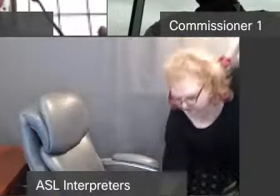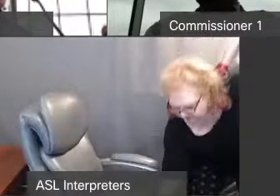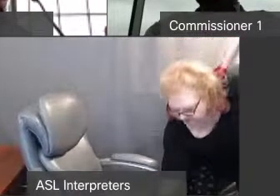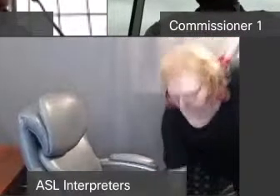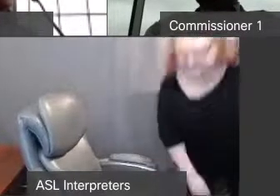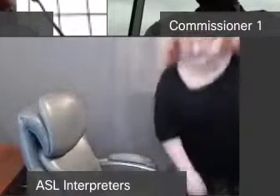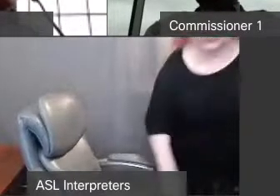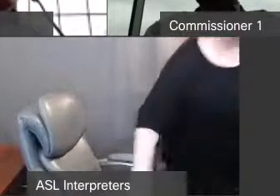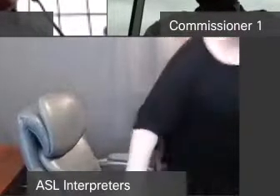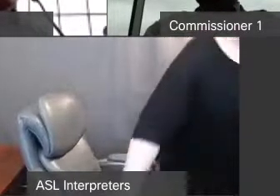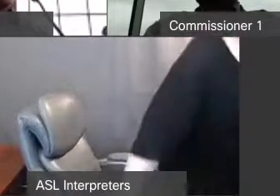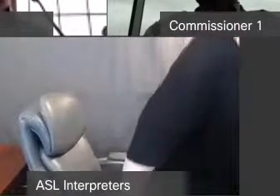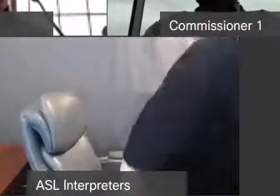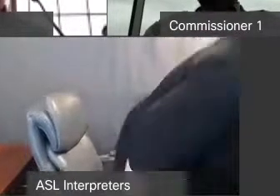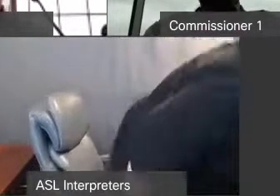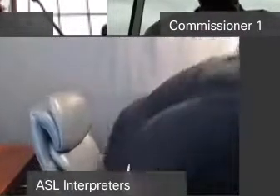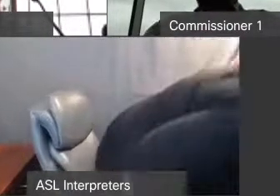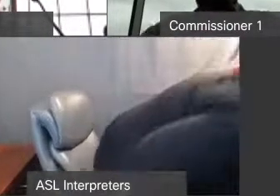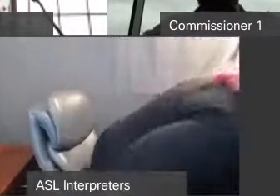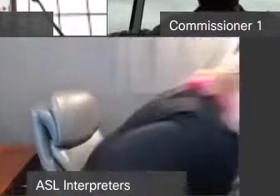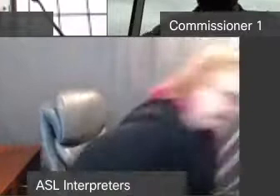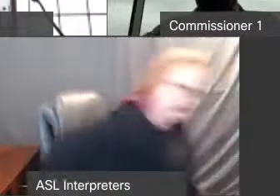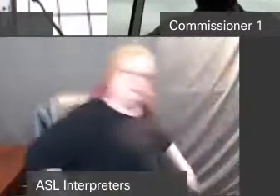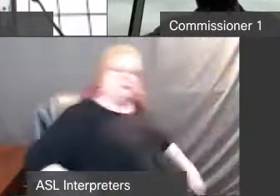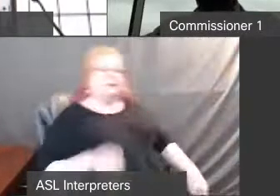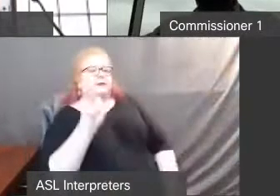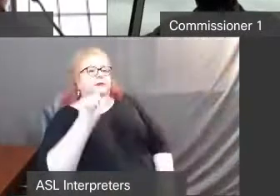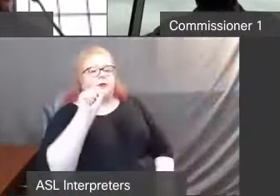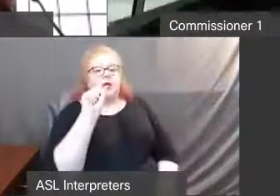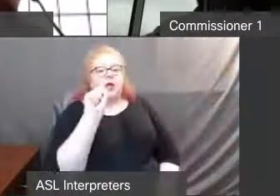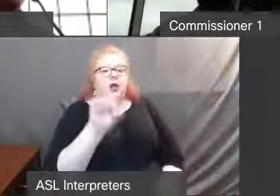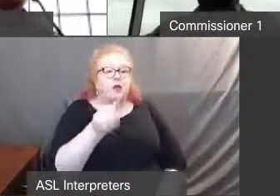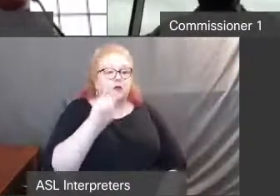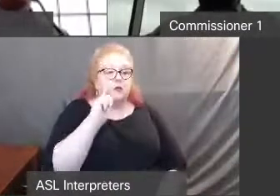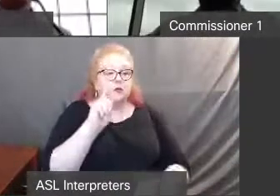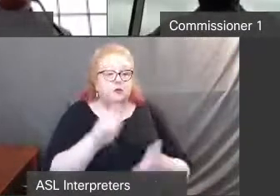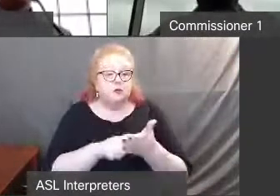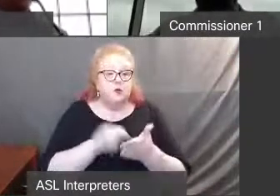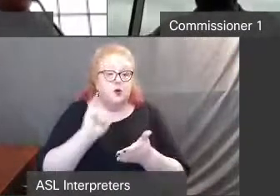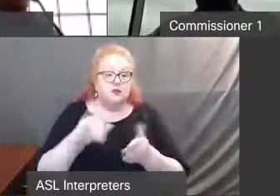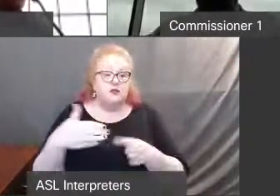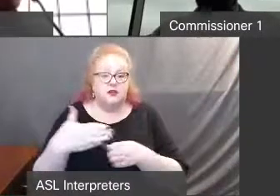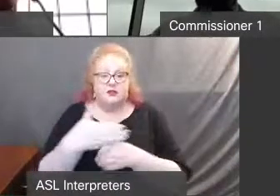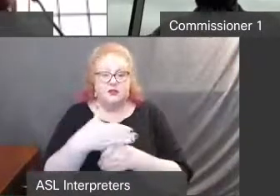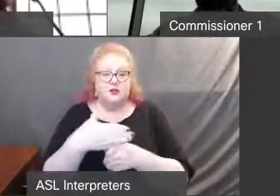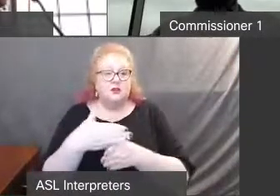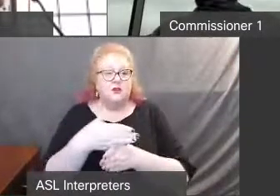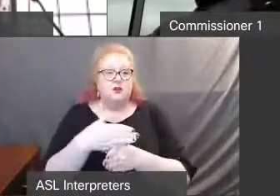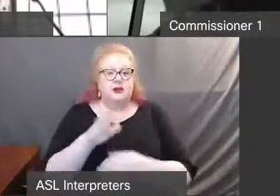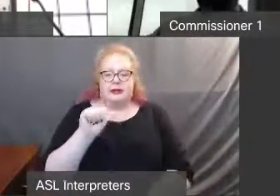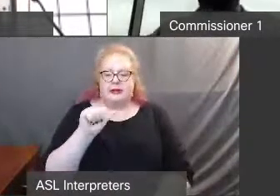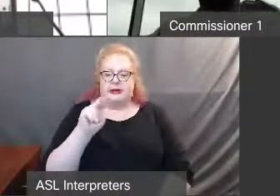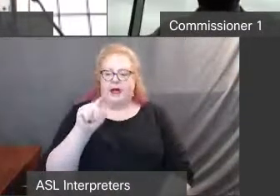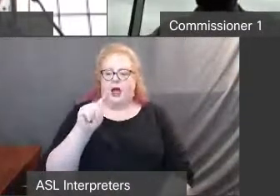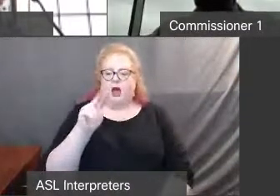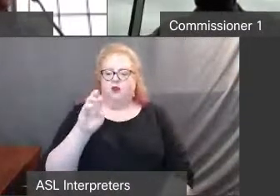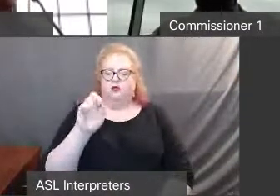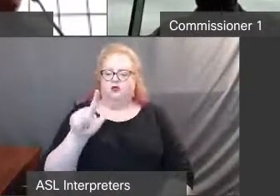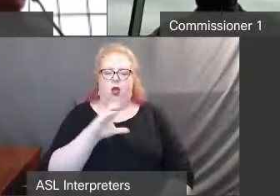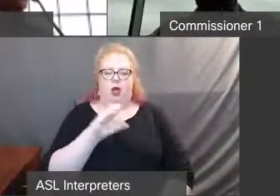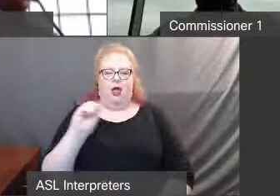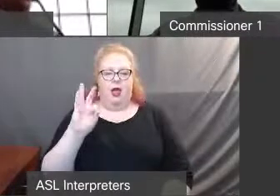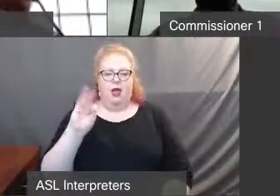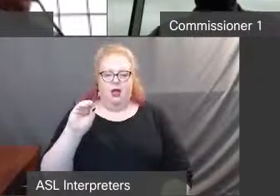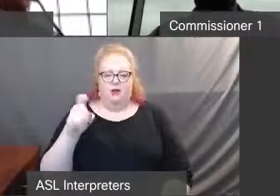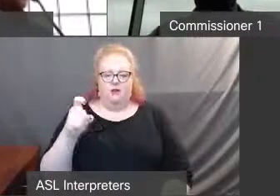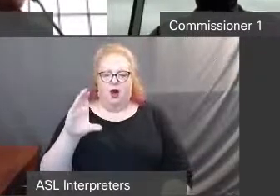satellite image of the intersection at Foxcroft and Cantrell. I'm going to discuss some traffic issue concerns we have. So